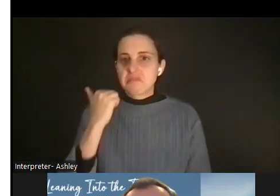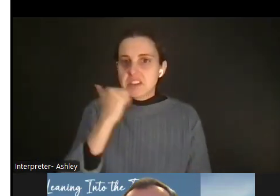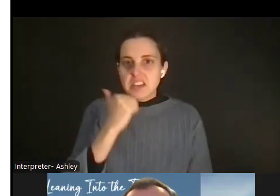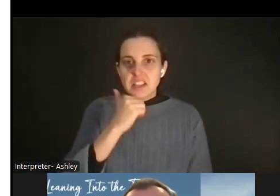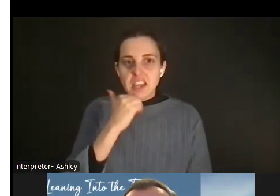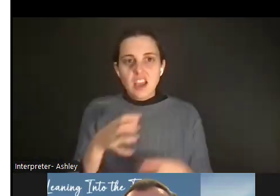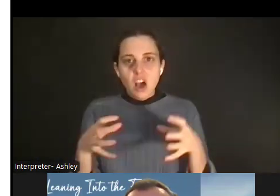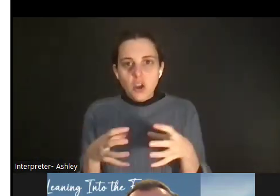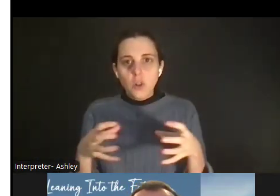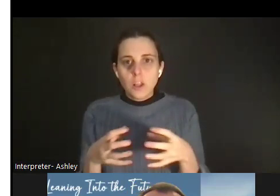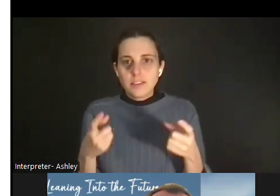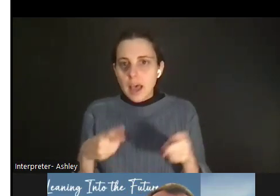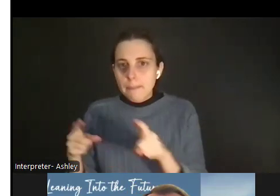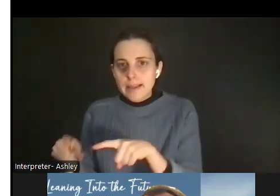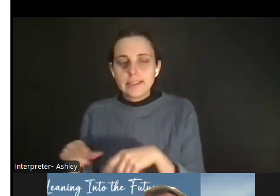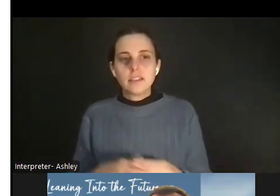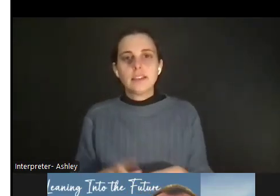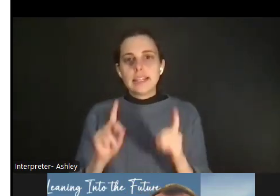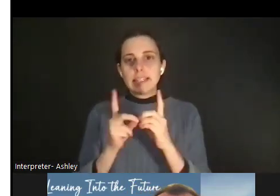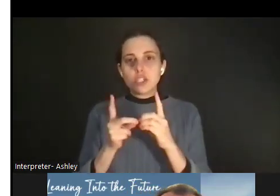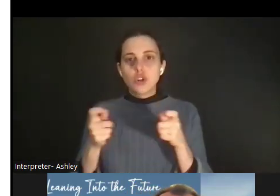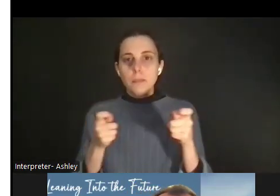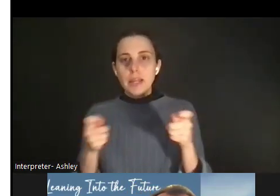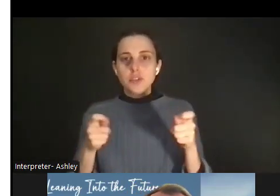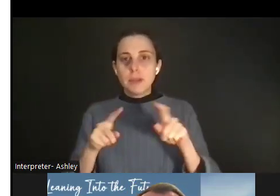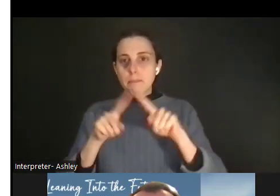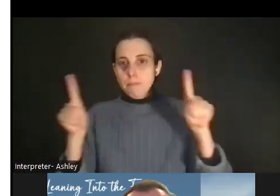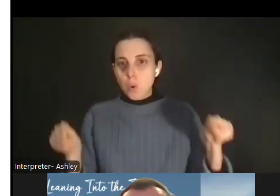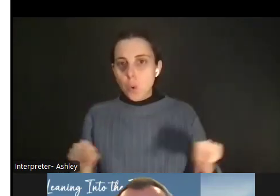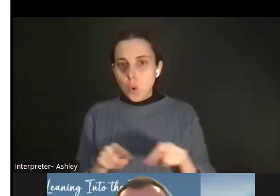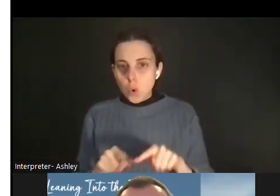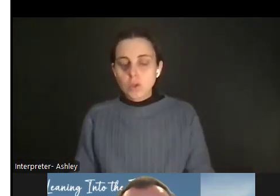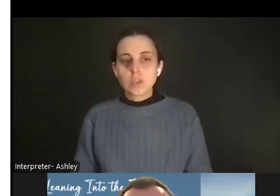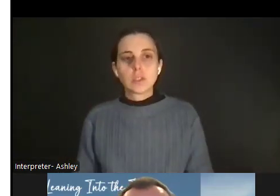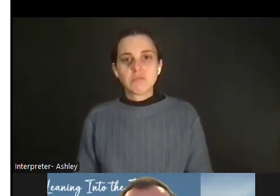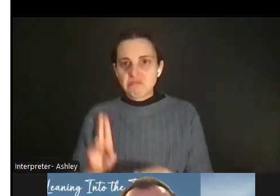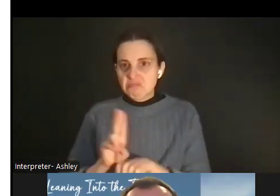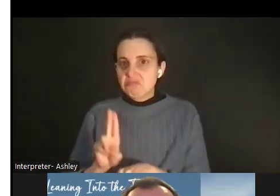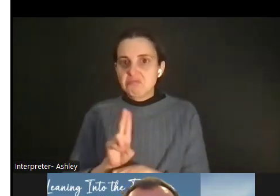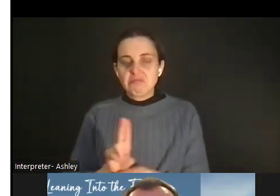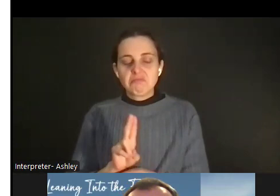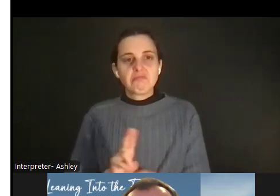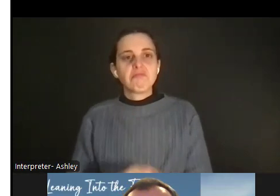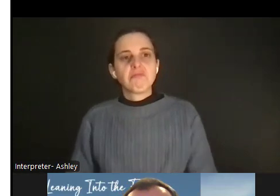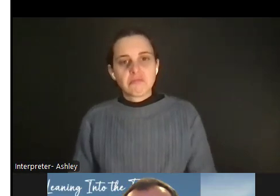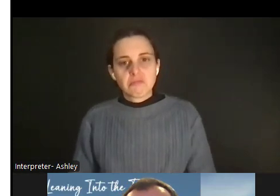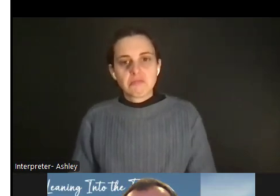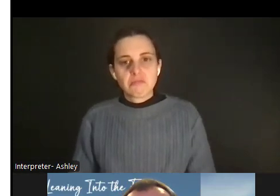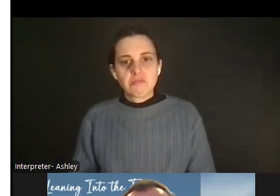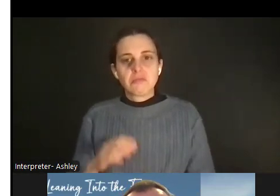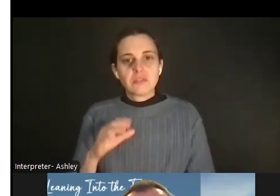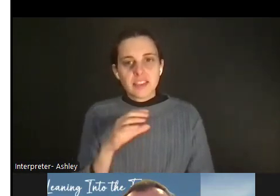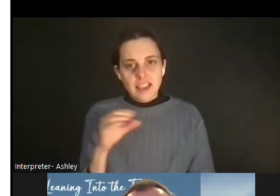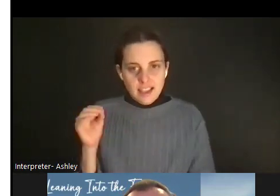taking place. Visual management boards, peppered the walls of 2 floors at the Columbia Tower, Columbia